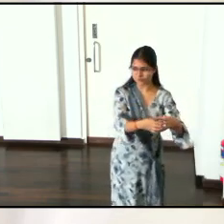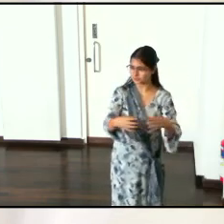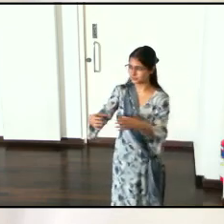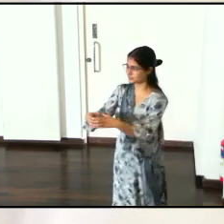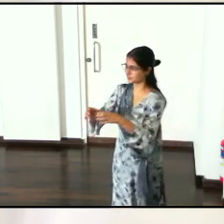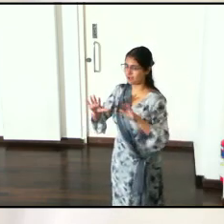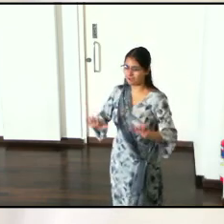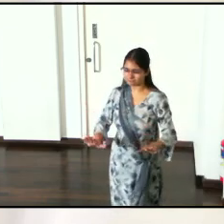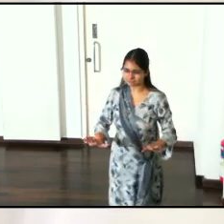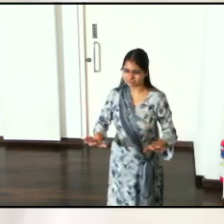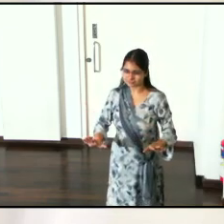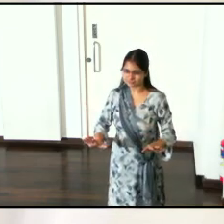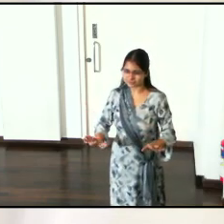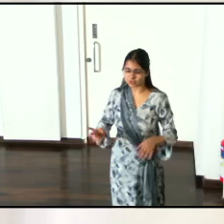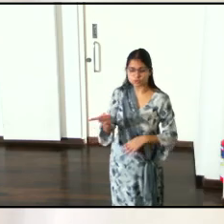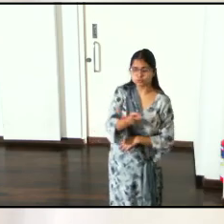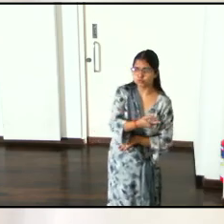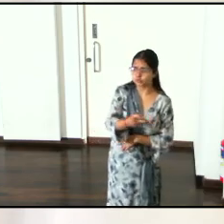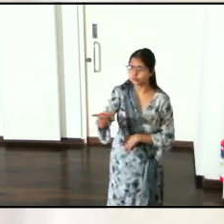both of whom,